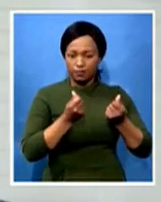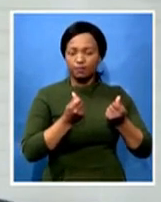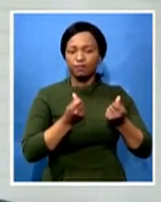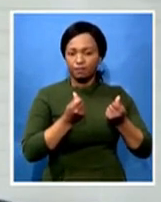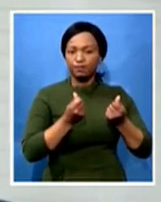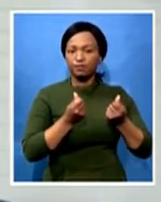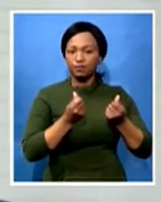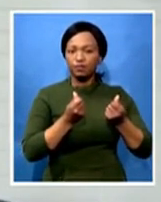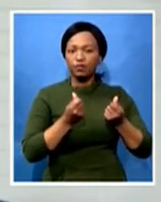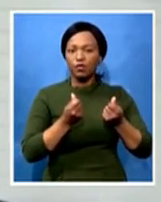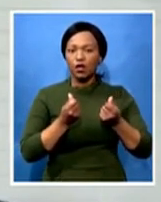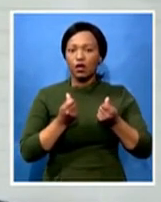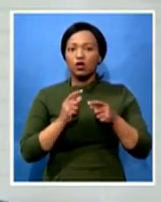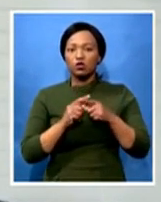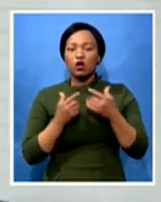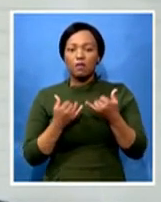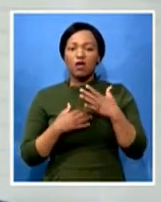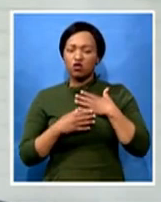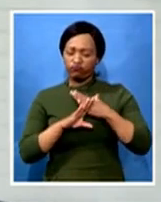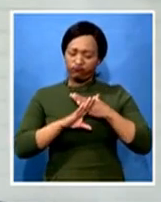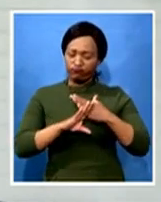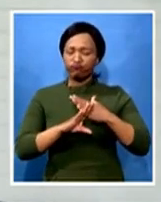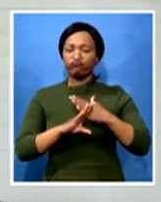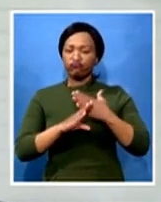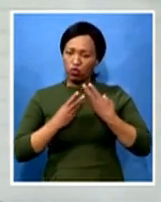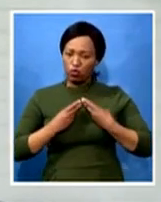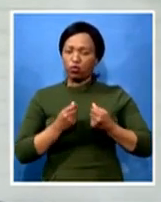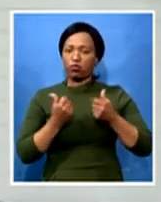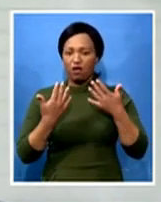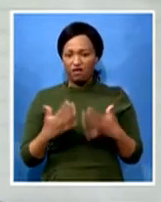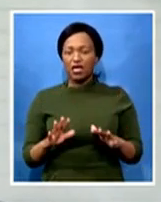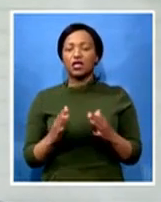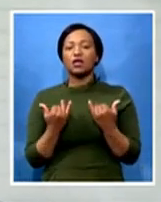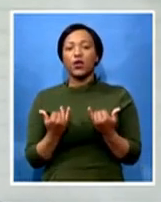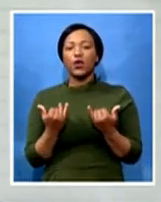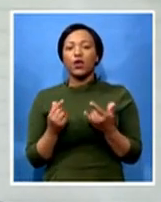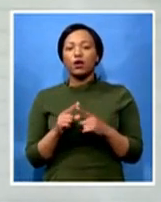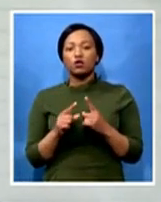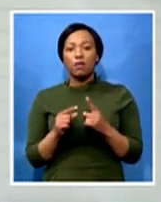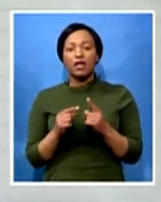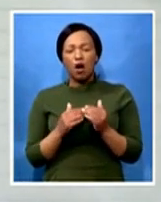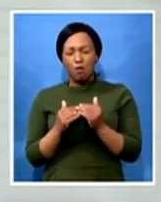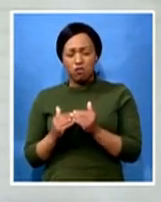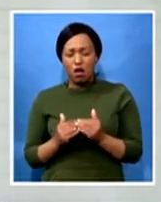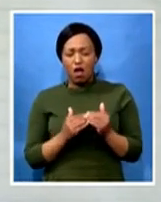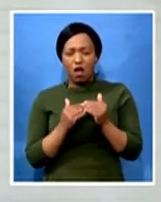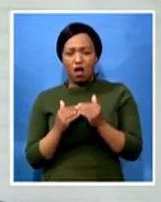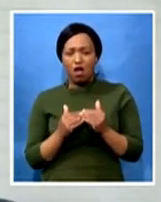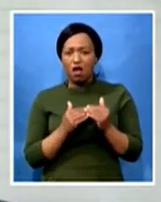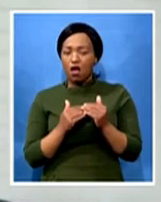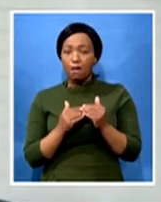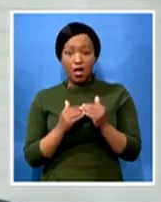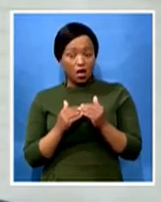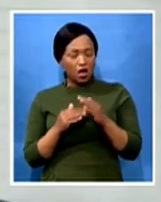now, I could be a bit careless, but I've actually become way more careful when dealing